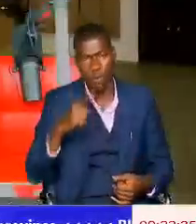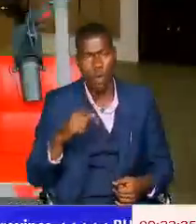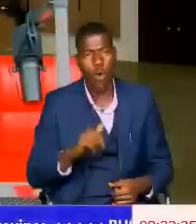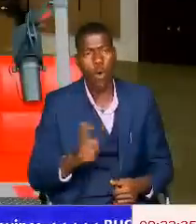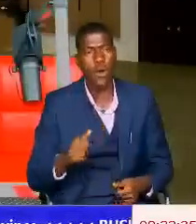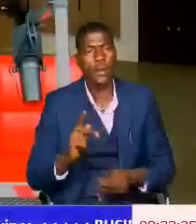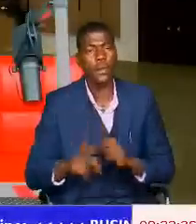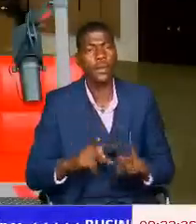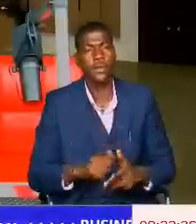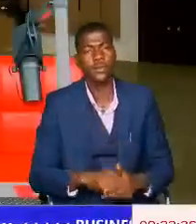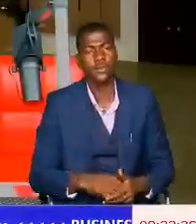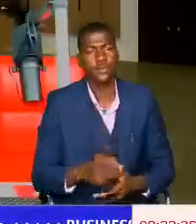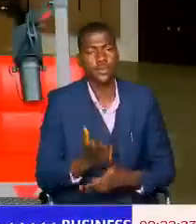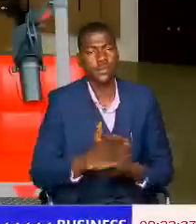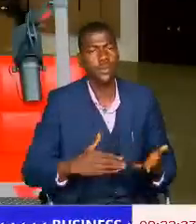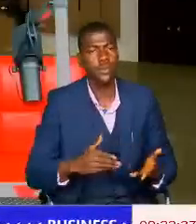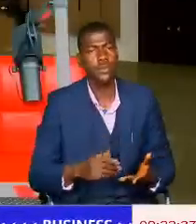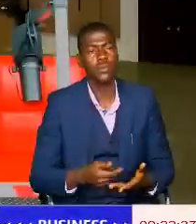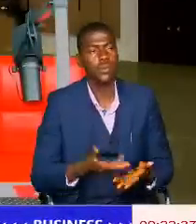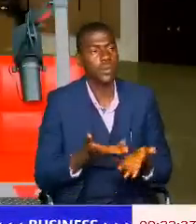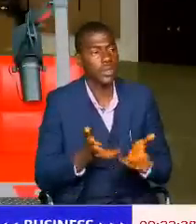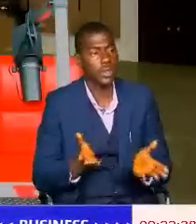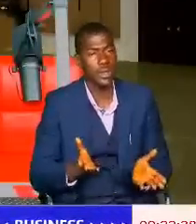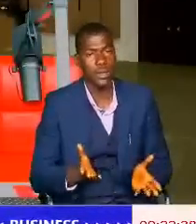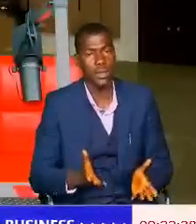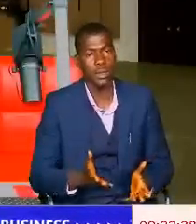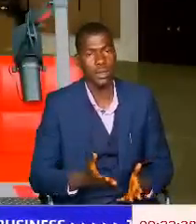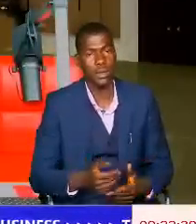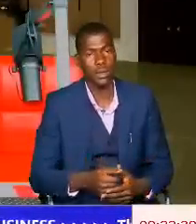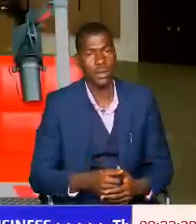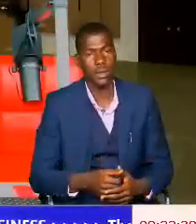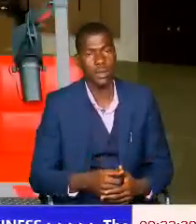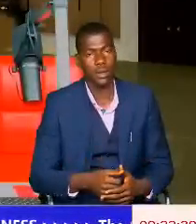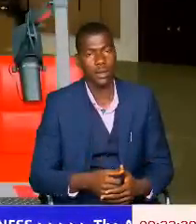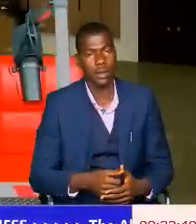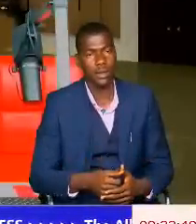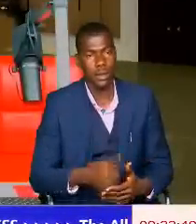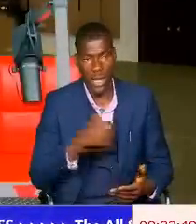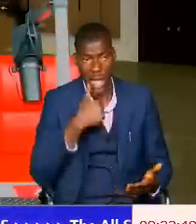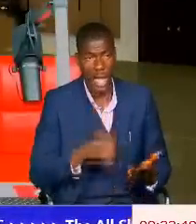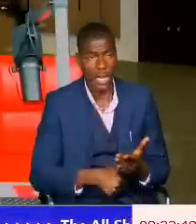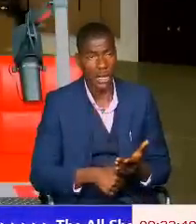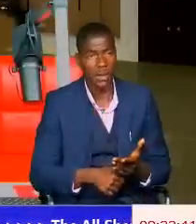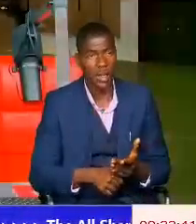people, some of them, letters never reach 6 months here.